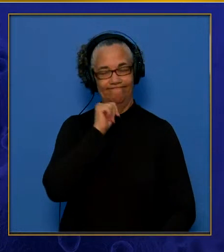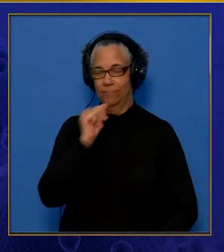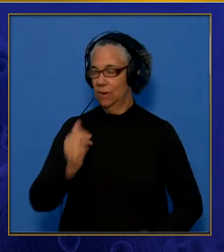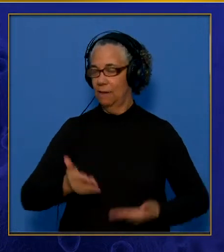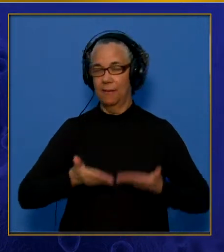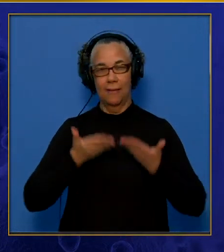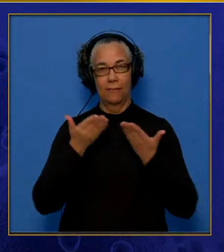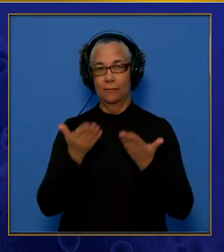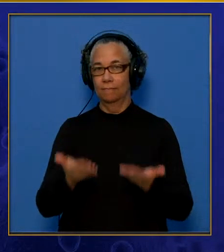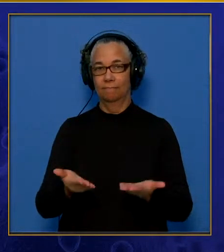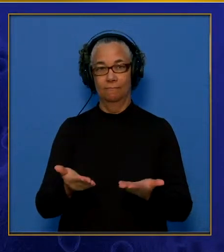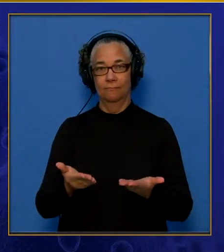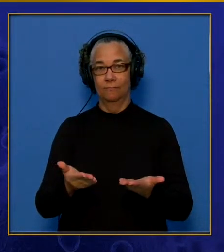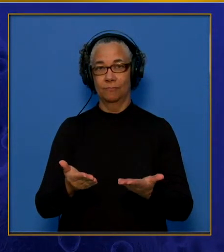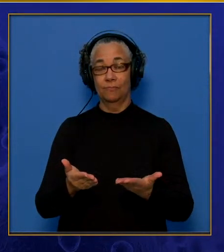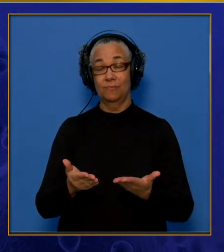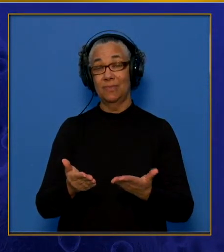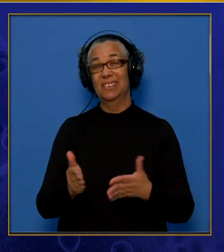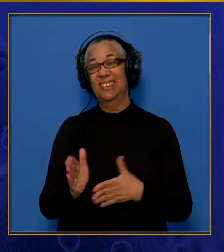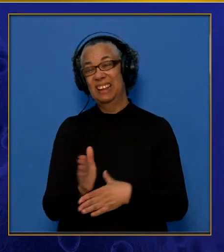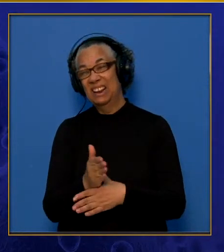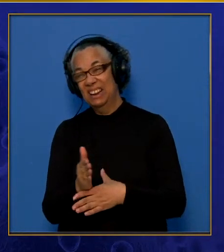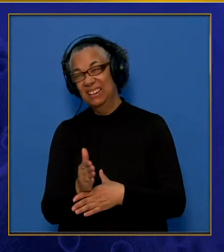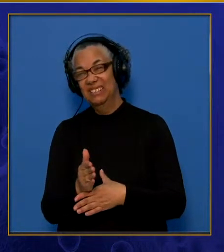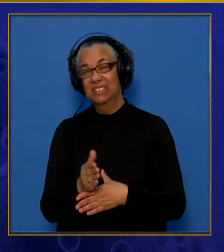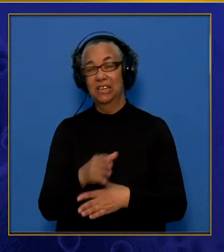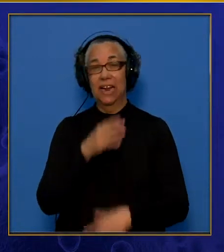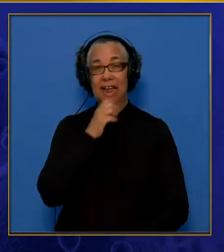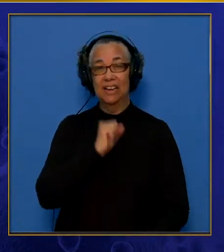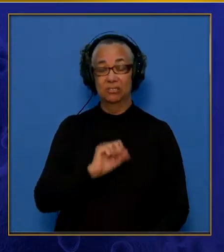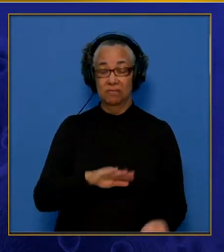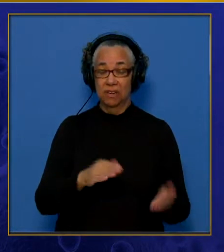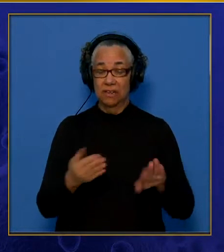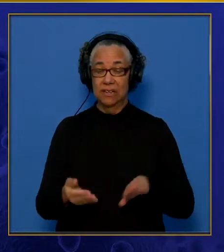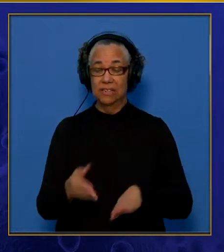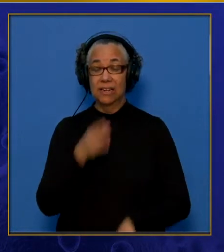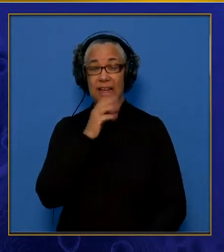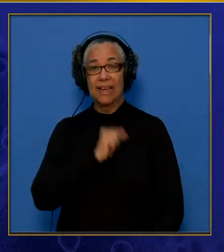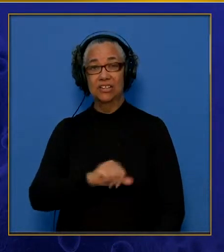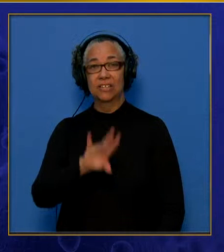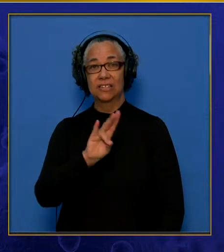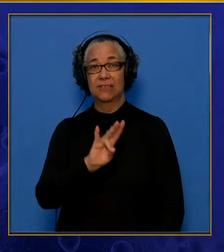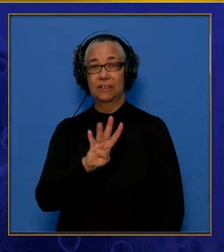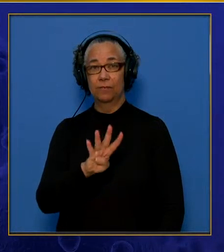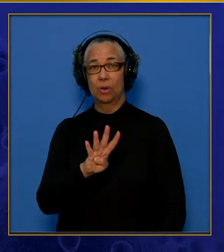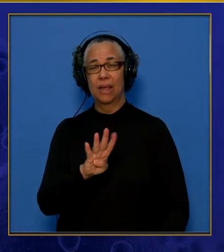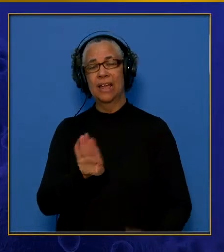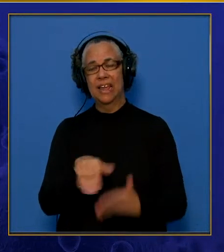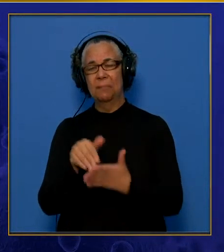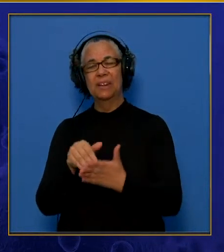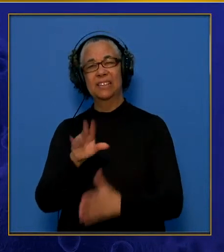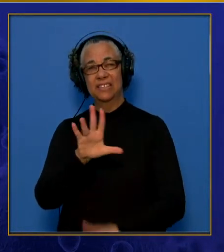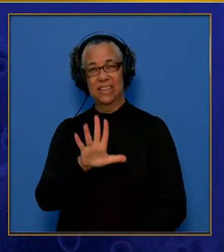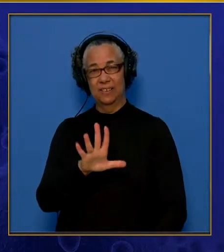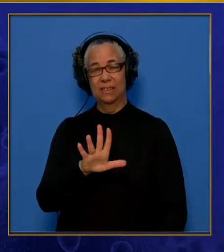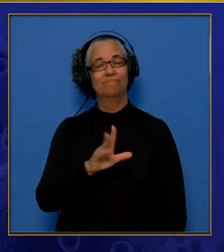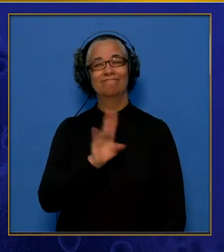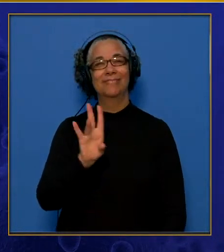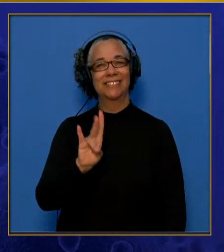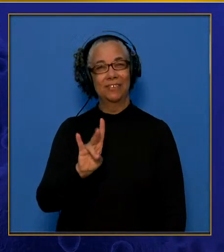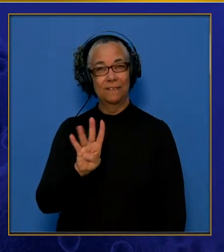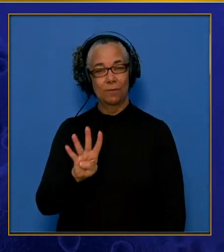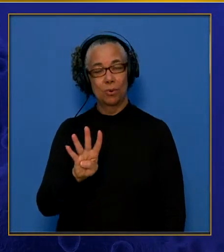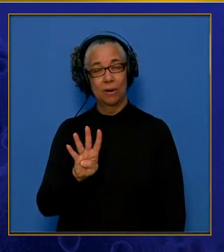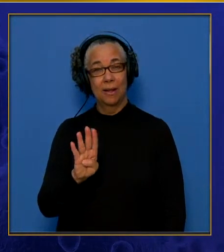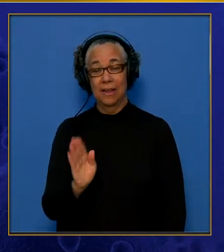provided. The mean age of all deceased cases is 74, and the median is 74 years, and the age range is